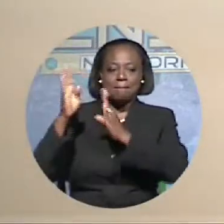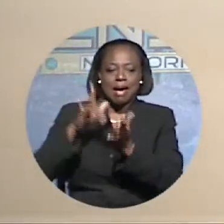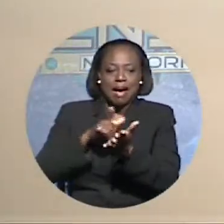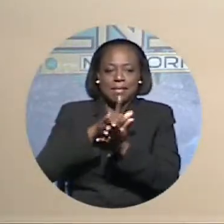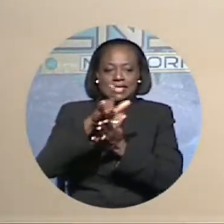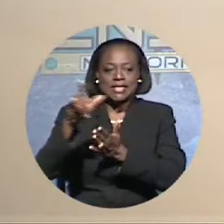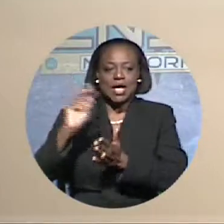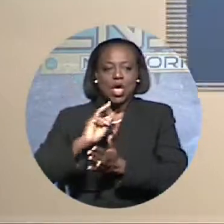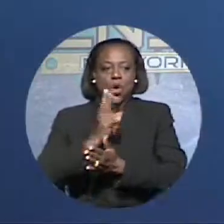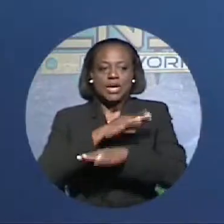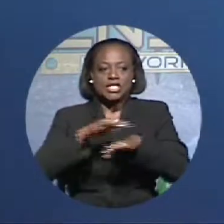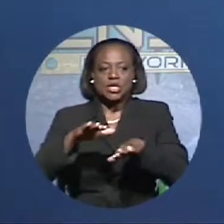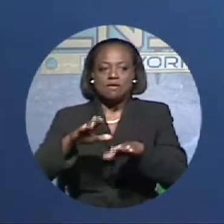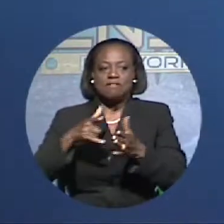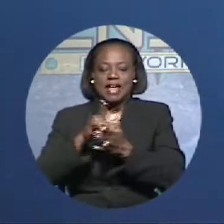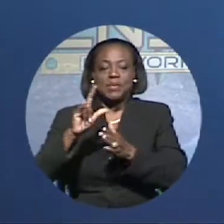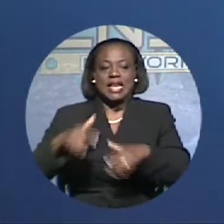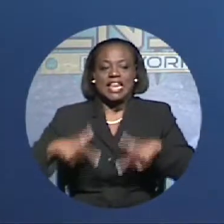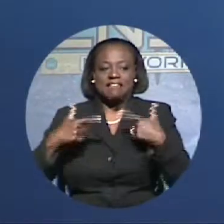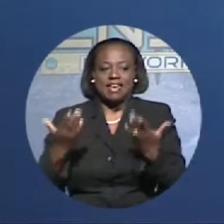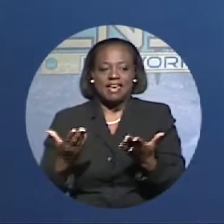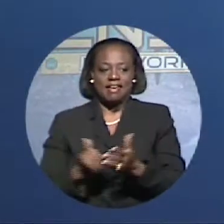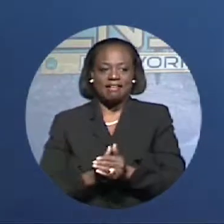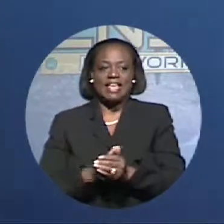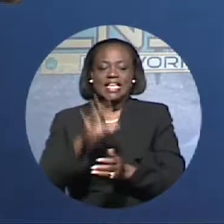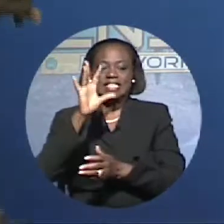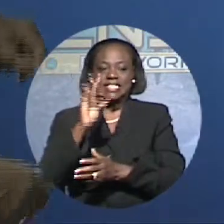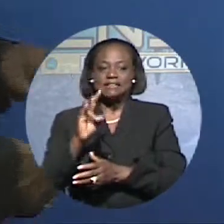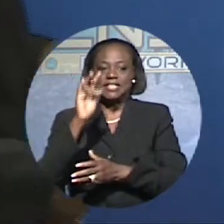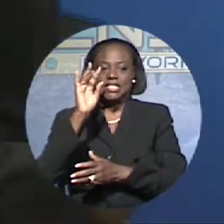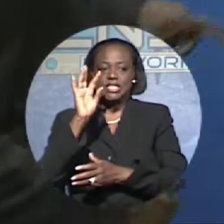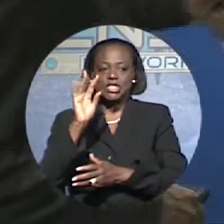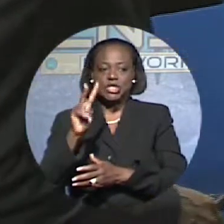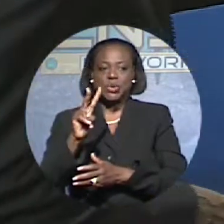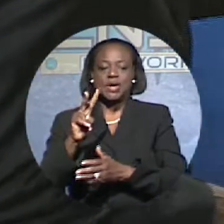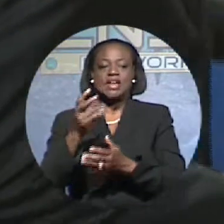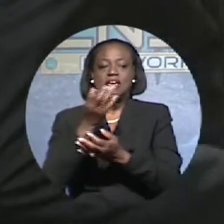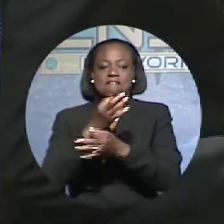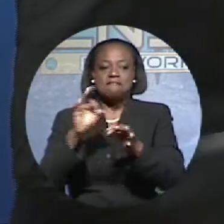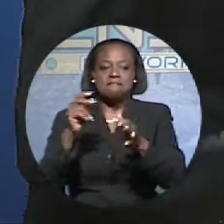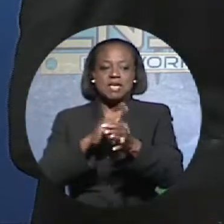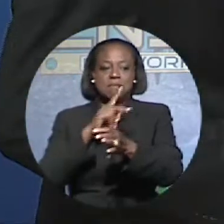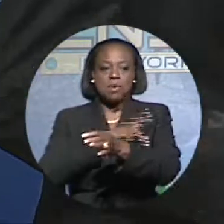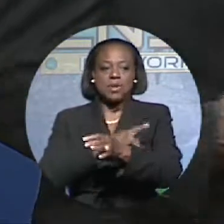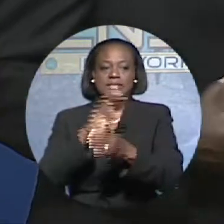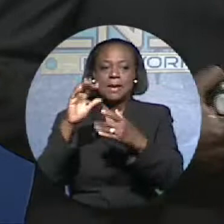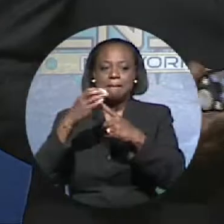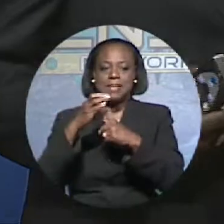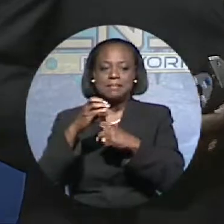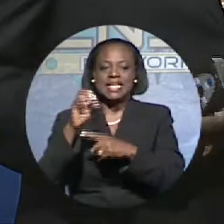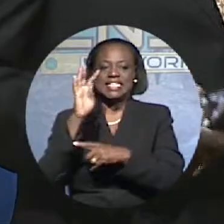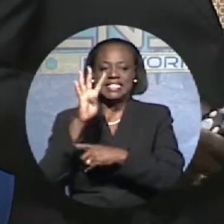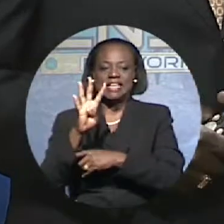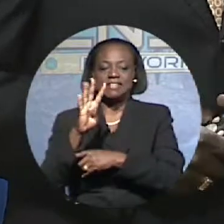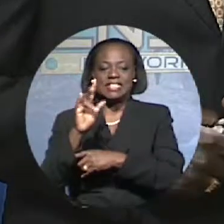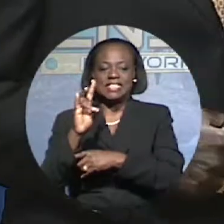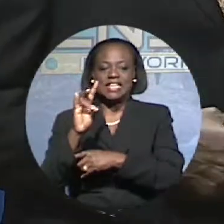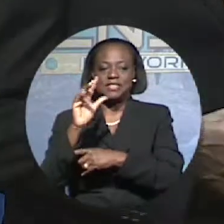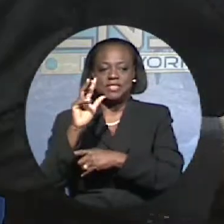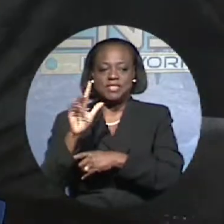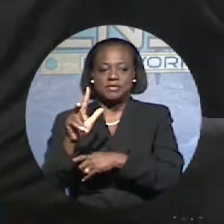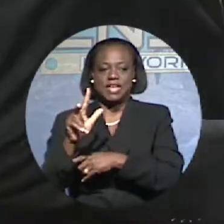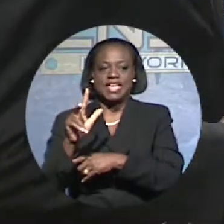don't just fly here, we live here. 72 degrees in Freeport, Bimini, 73, 74 on the Berry Islands, 72 in Grand Turtle Key,